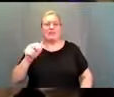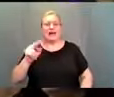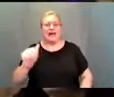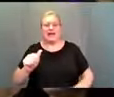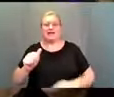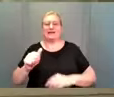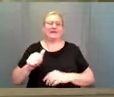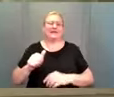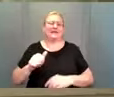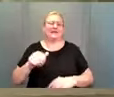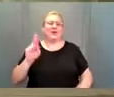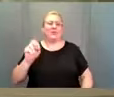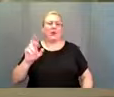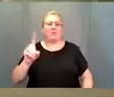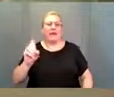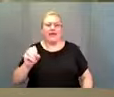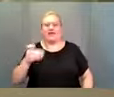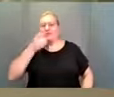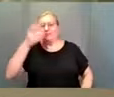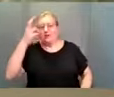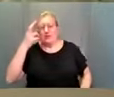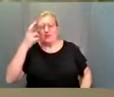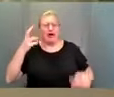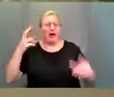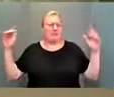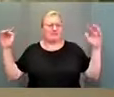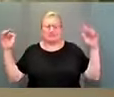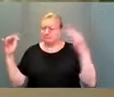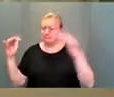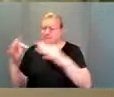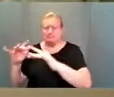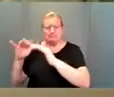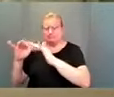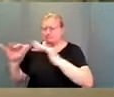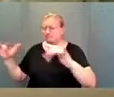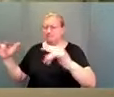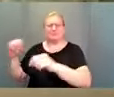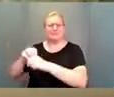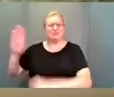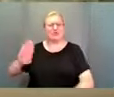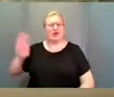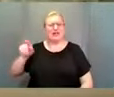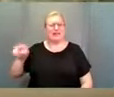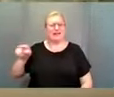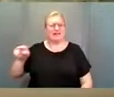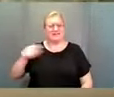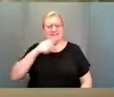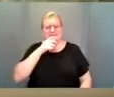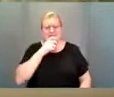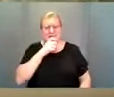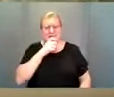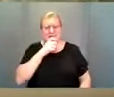Rico, Dominican Republic. It was one big melting pot. And they all had one thing in common.